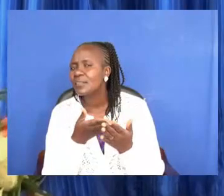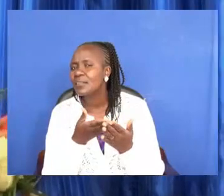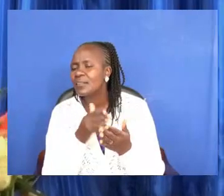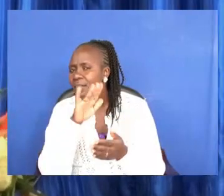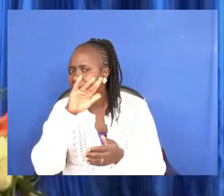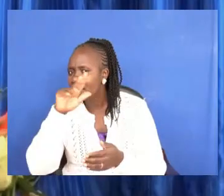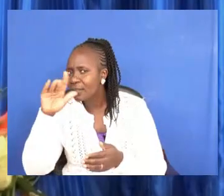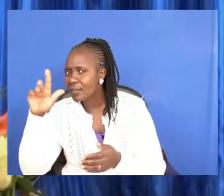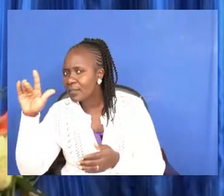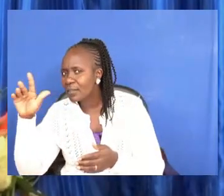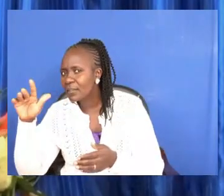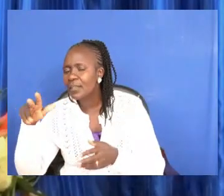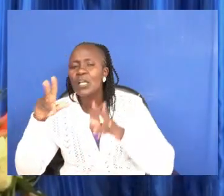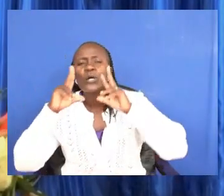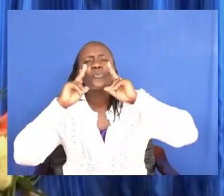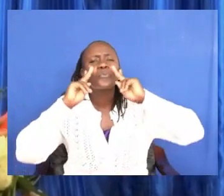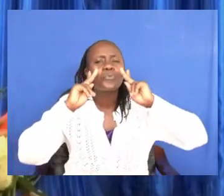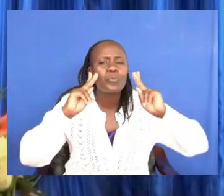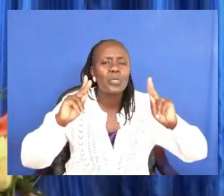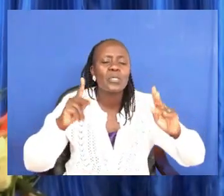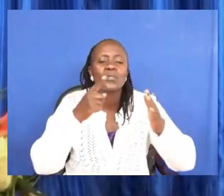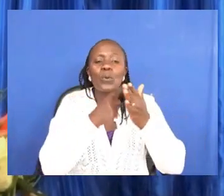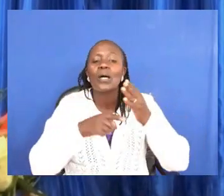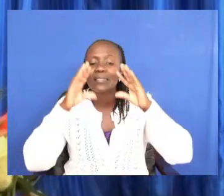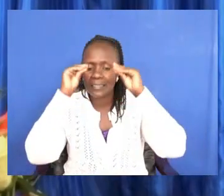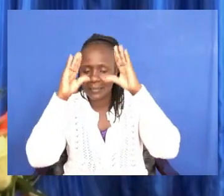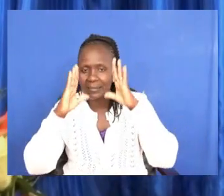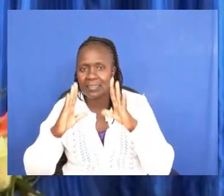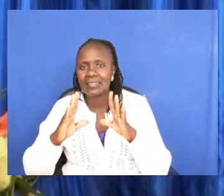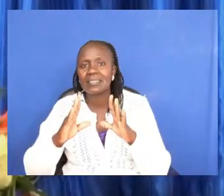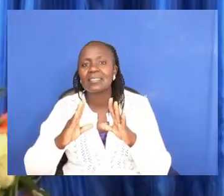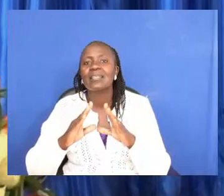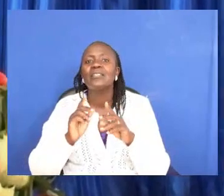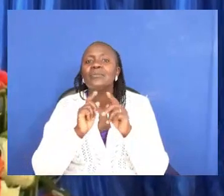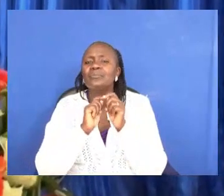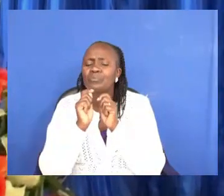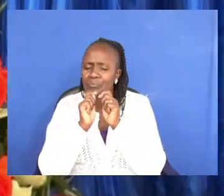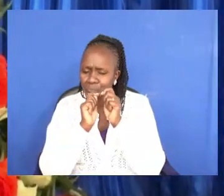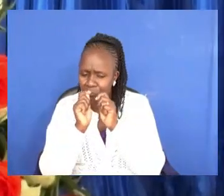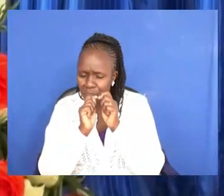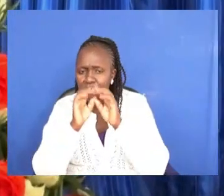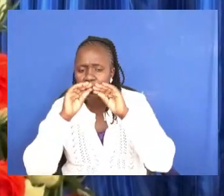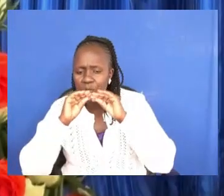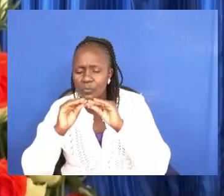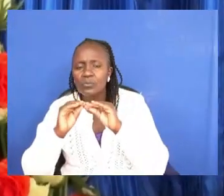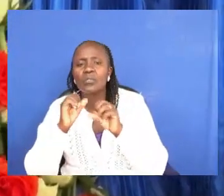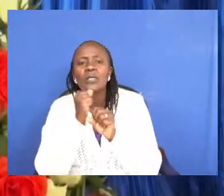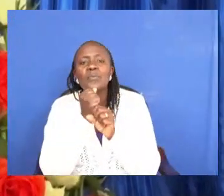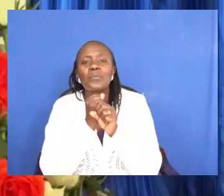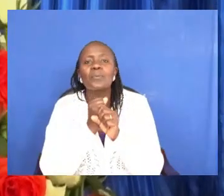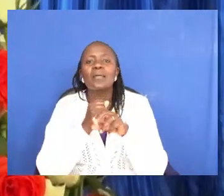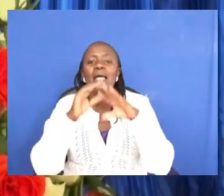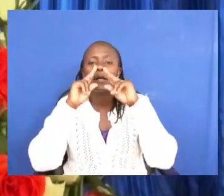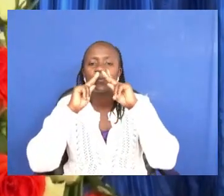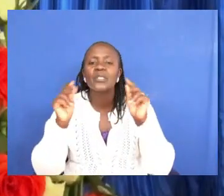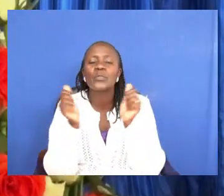I spelled peace, and that is what Abigail went to look for to King David. She went to make peace with King